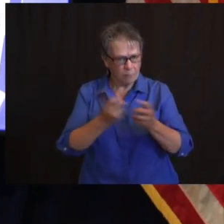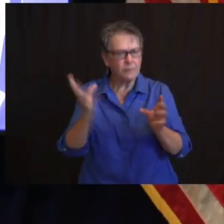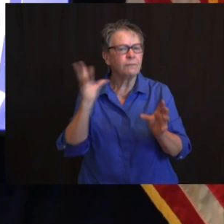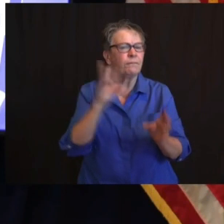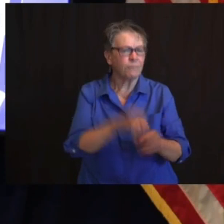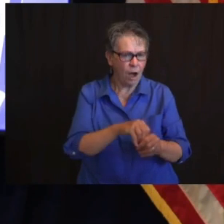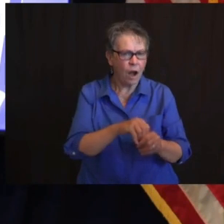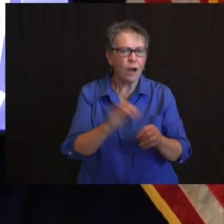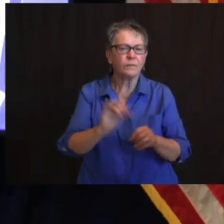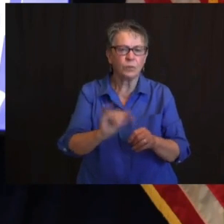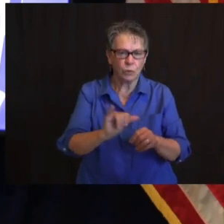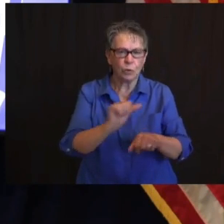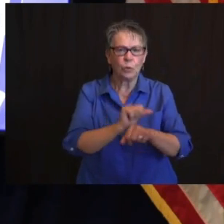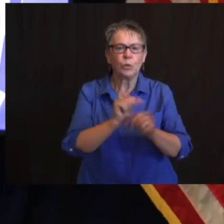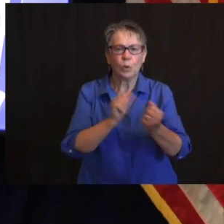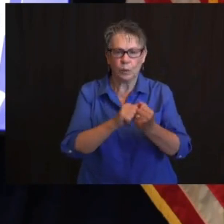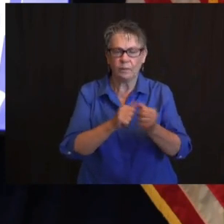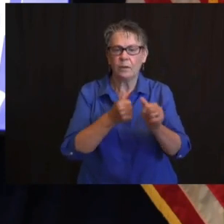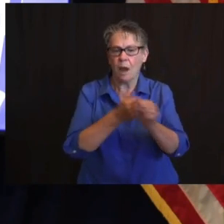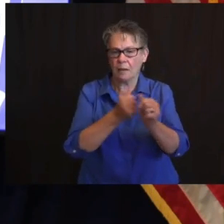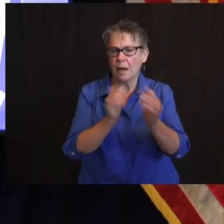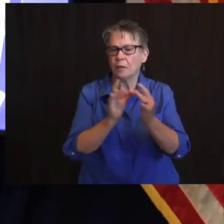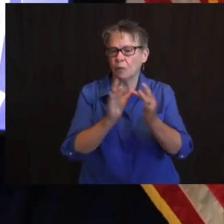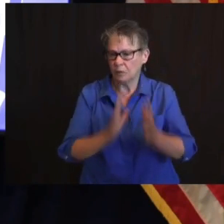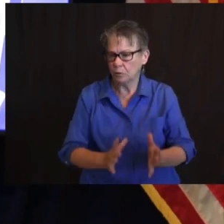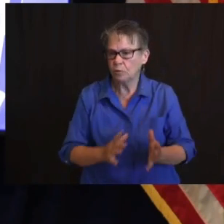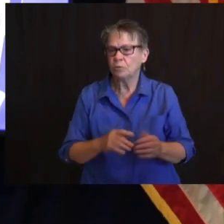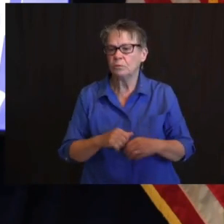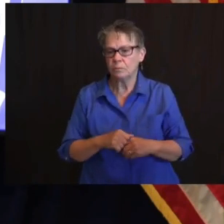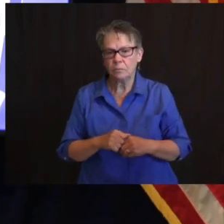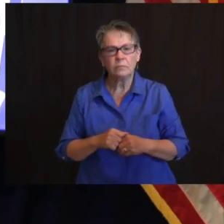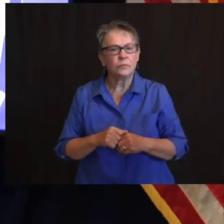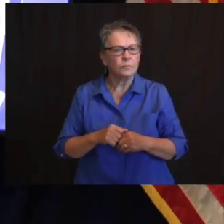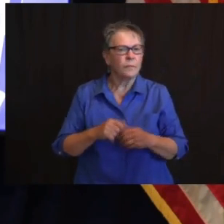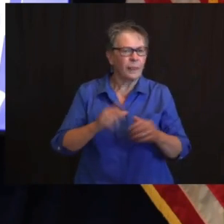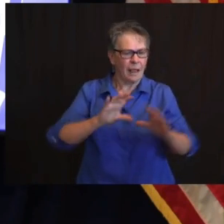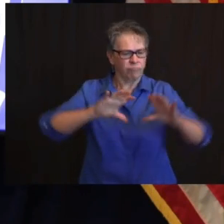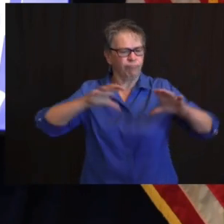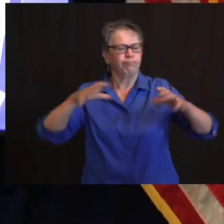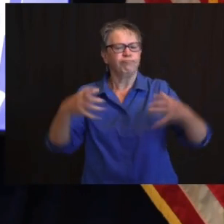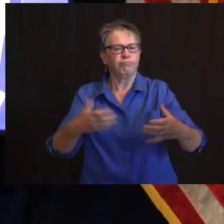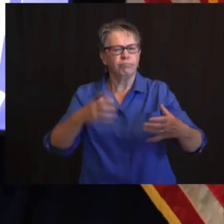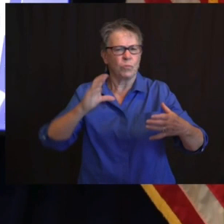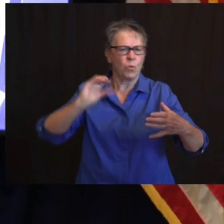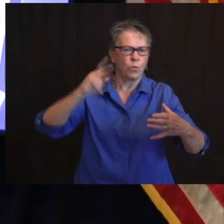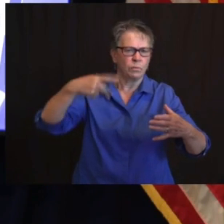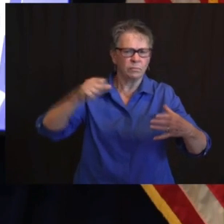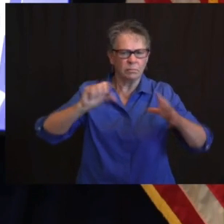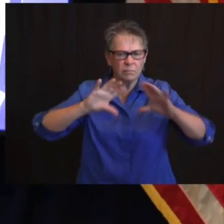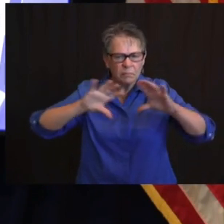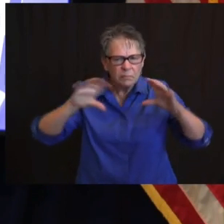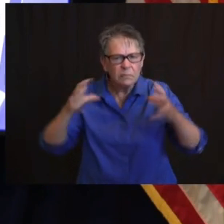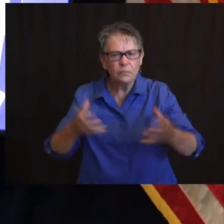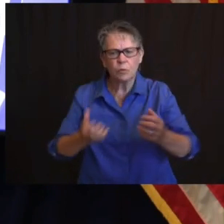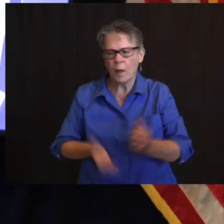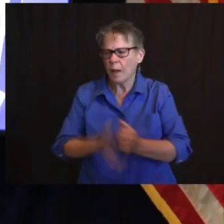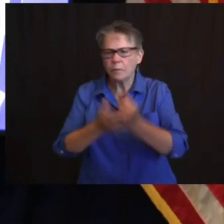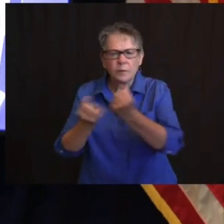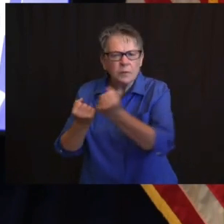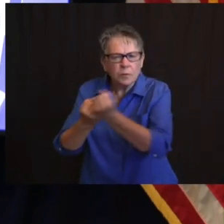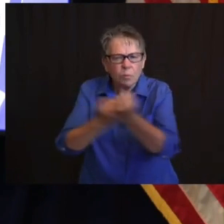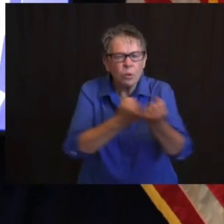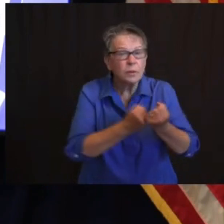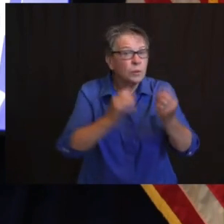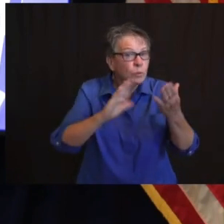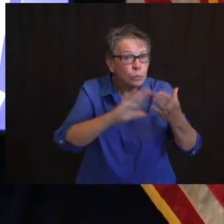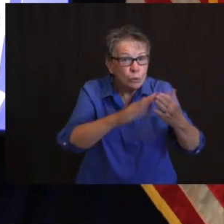provide trained staff to support the tremendous work our county and local health departments have been doing in the field since this